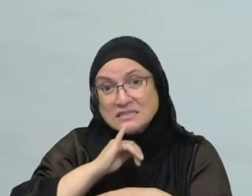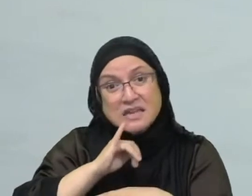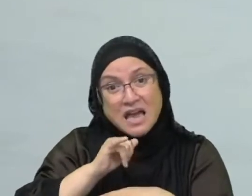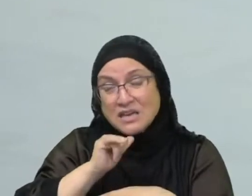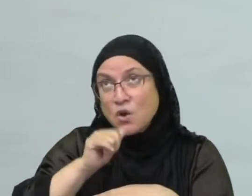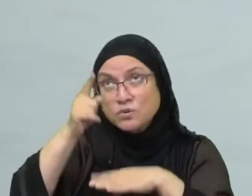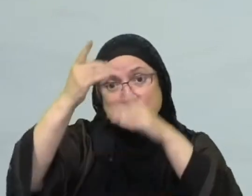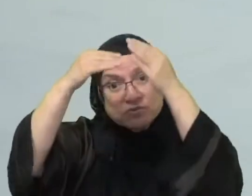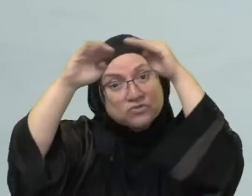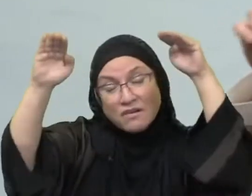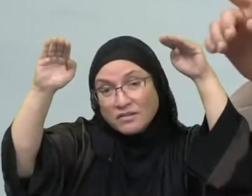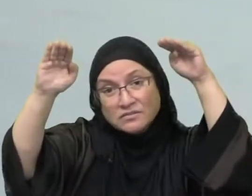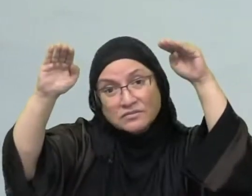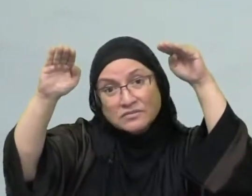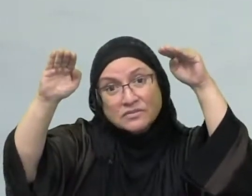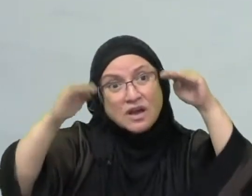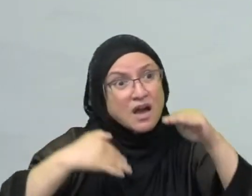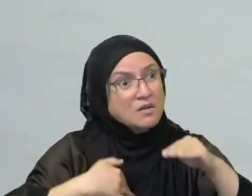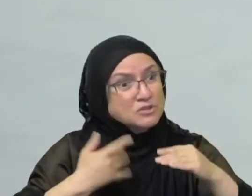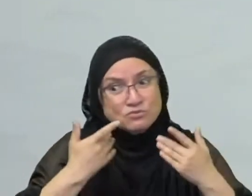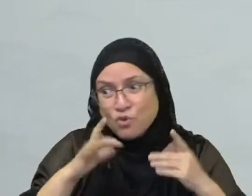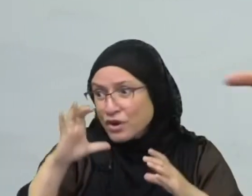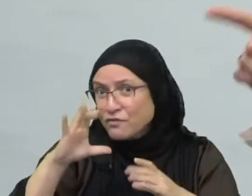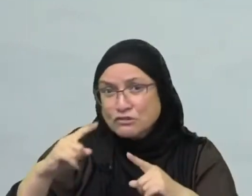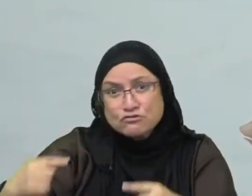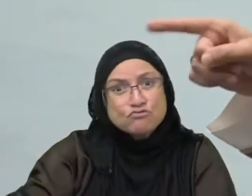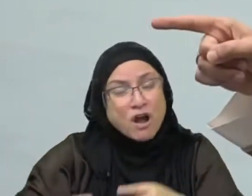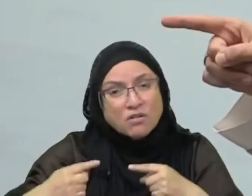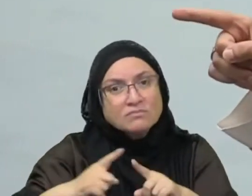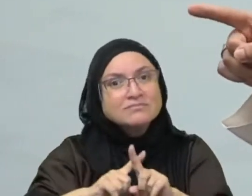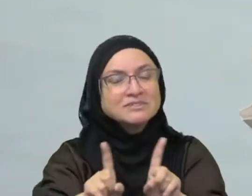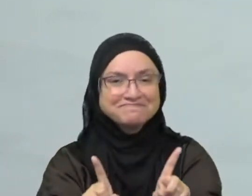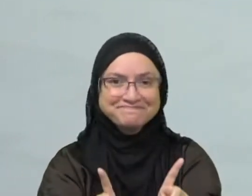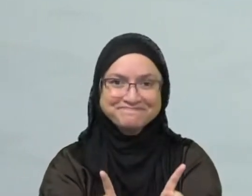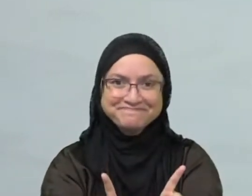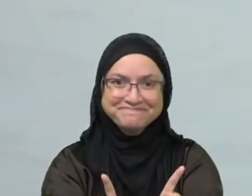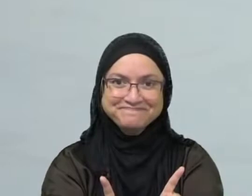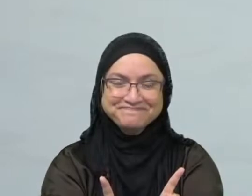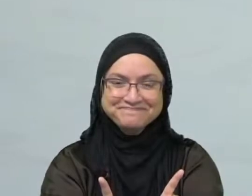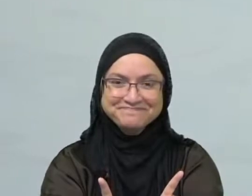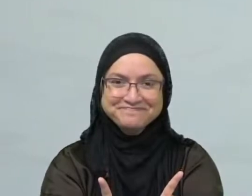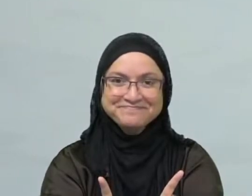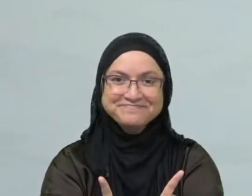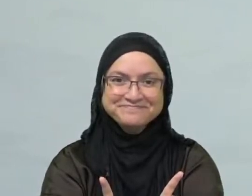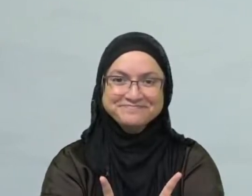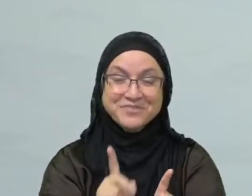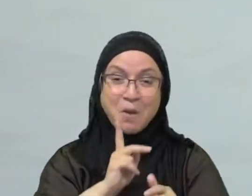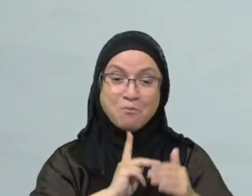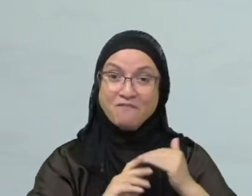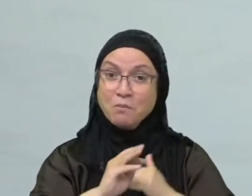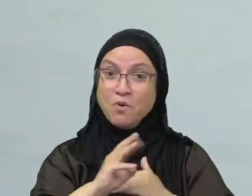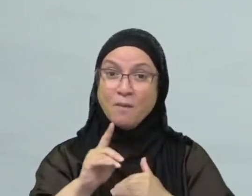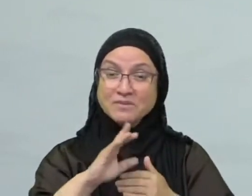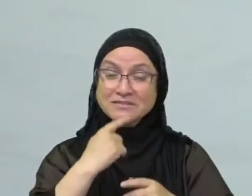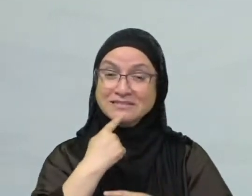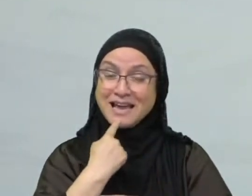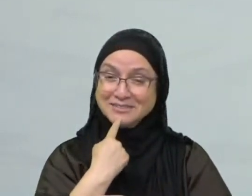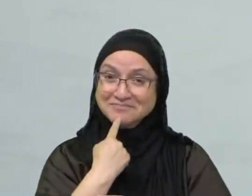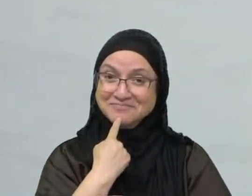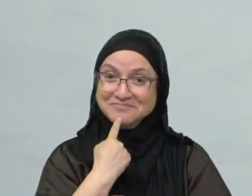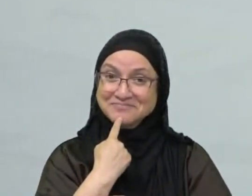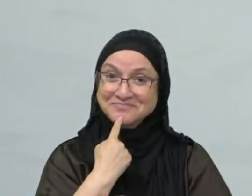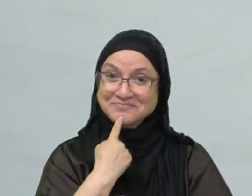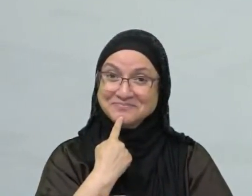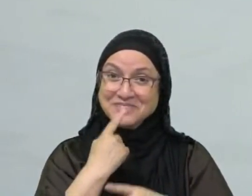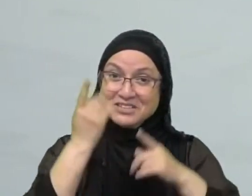level. Jannah is multiple levels. And your son Haritha is in al-Firdaus al-A'la, is in the highest level of Jannah.